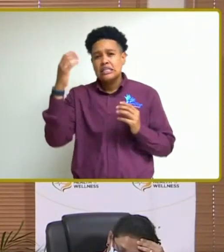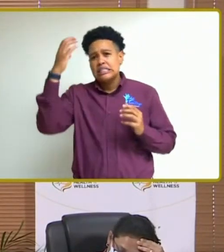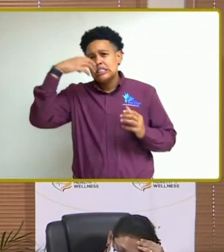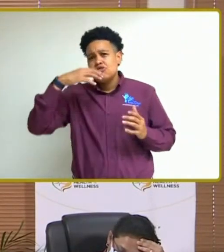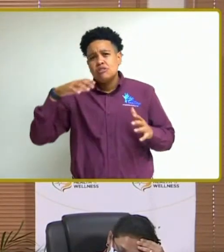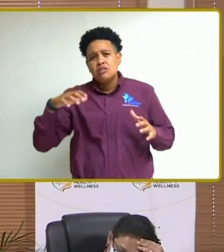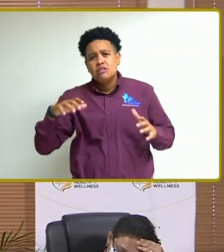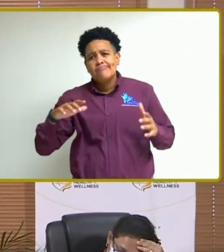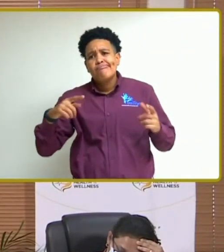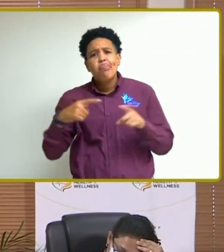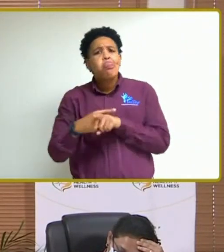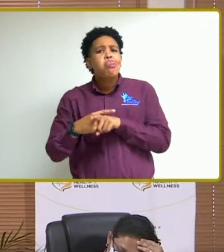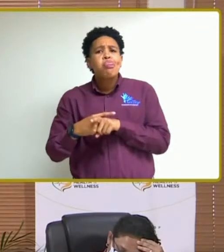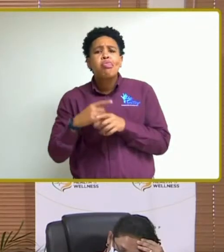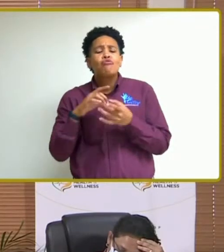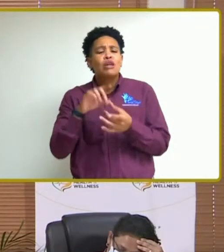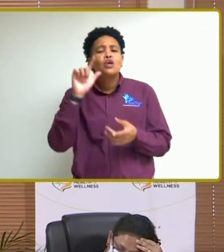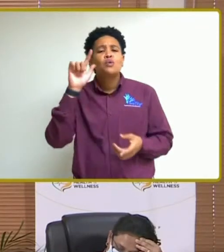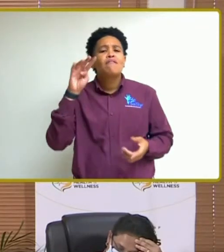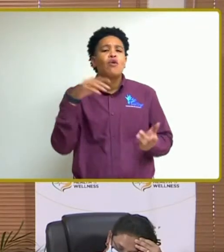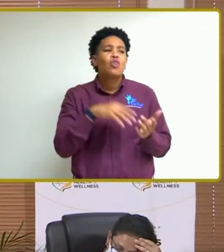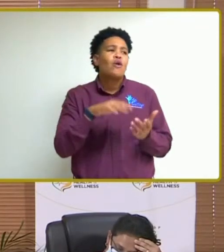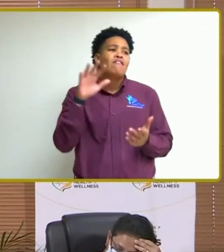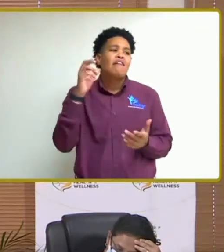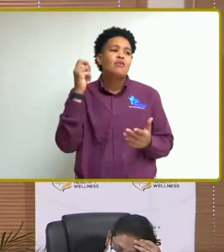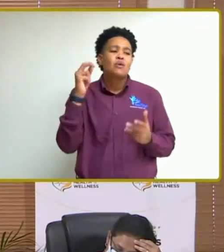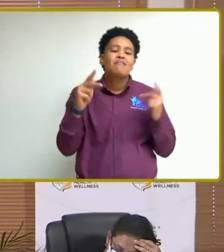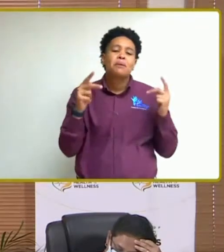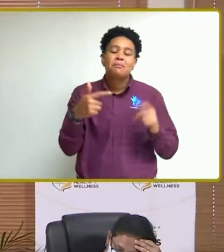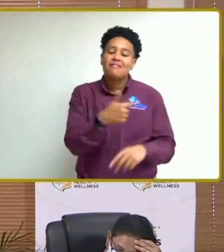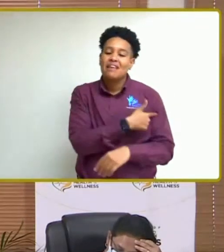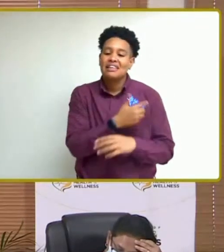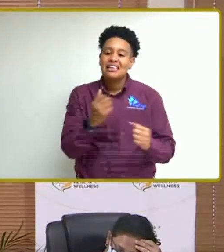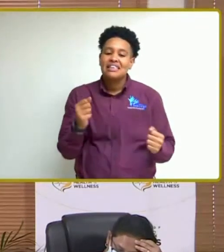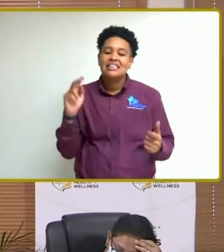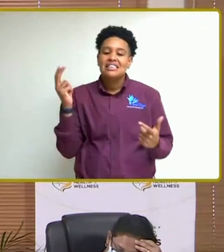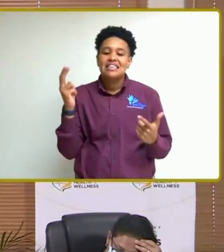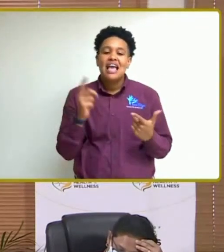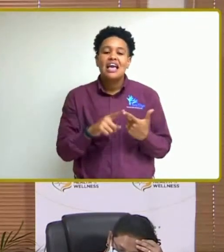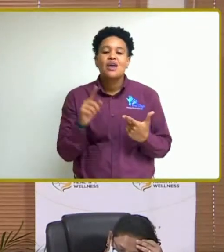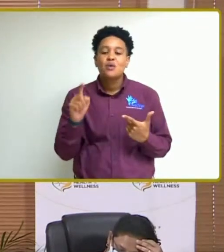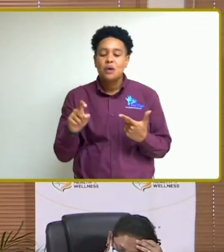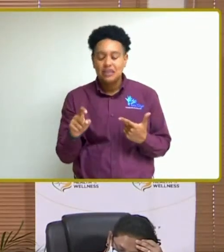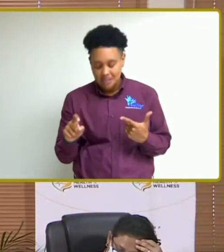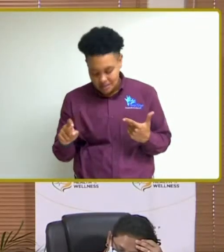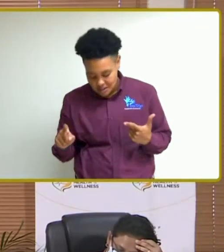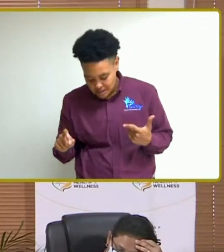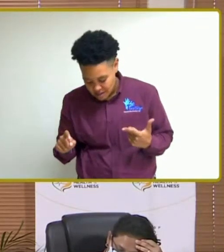24,512 persons that have been vaccinated? Second question,